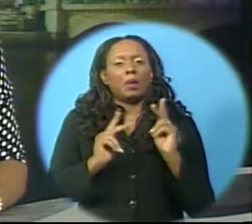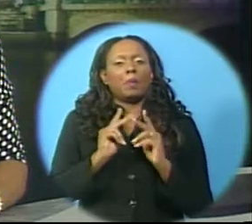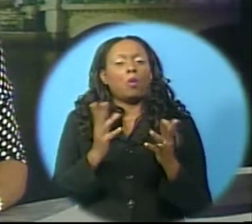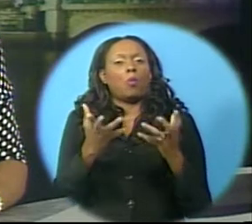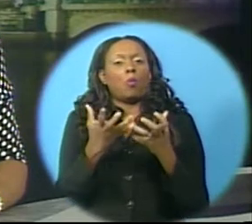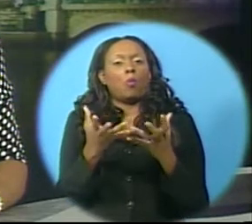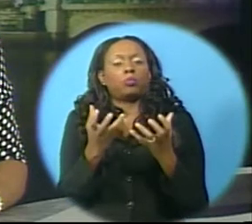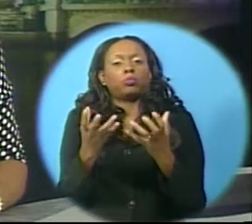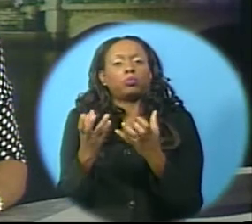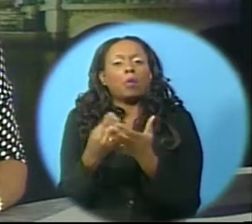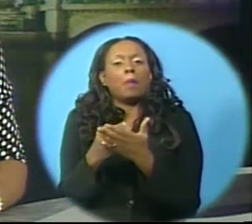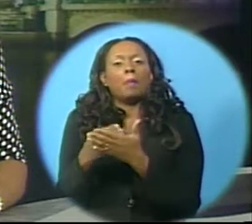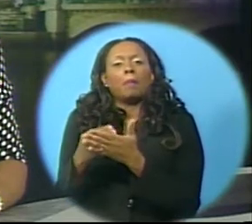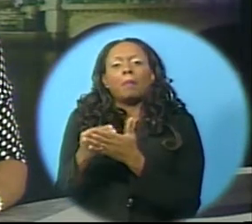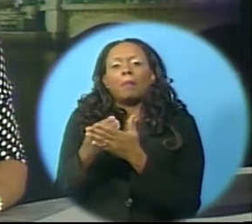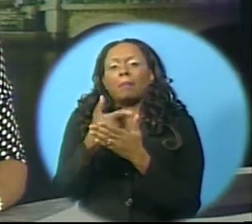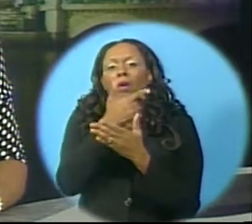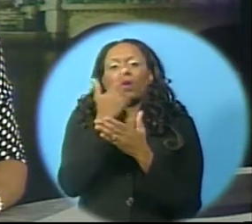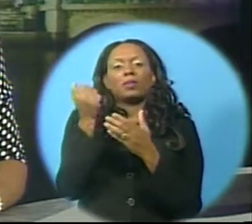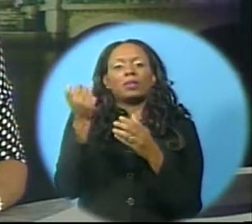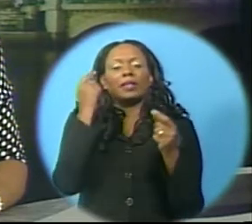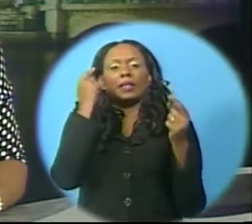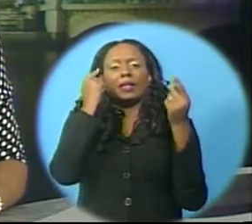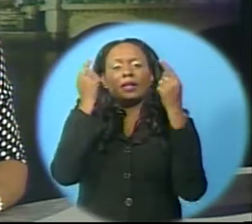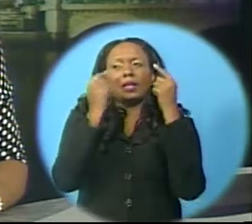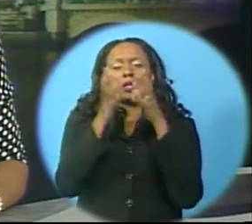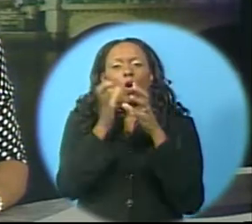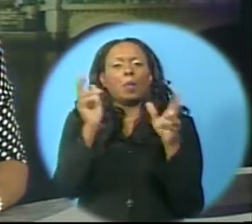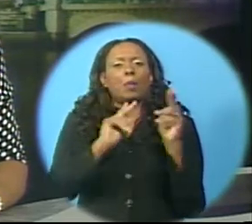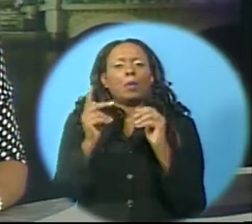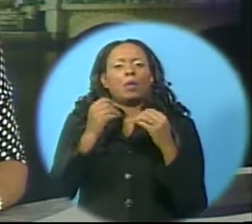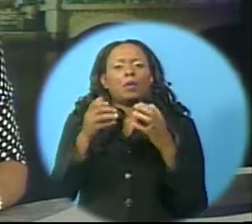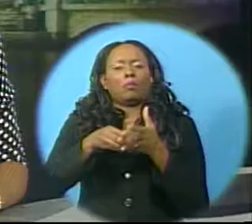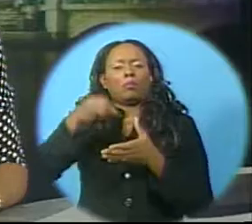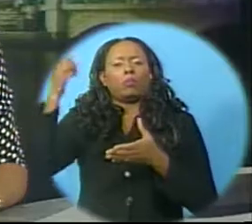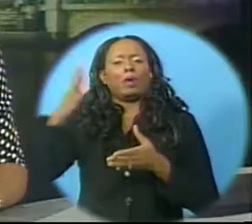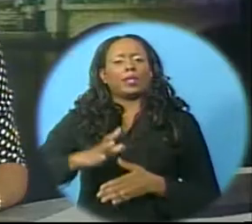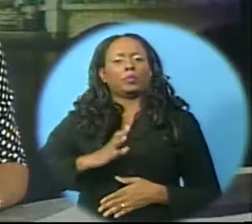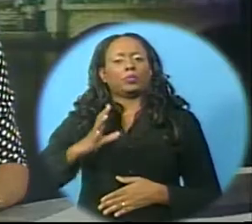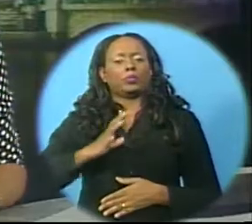costs to keep up with the changing ideologies of those often held in high esteem.